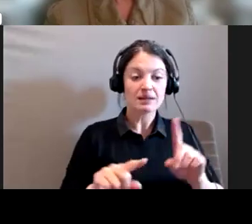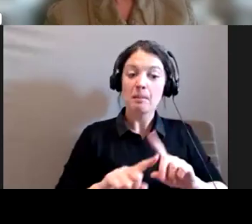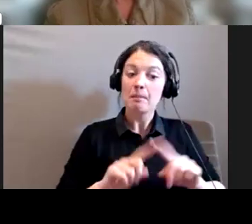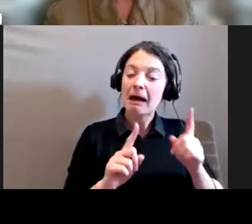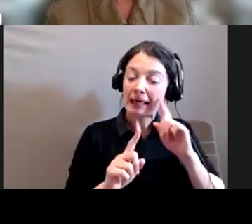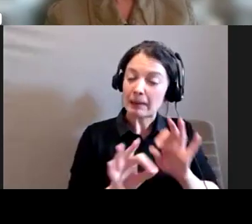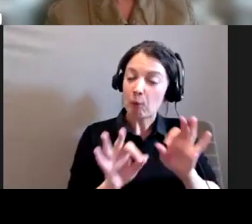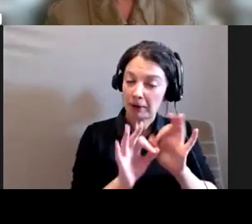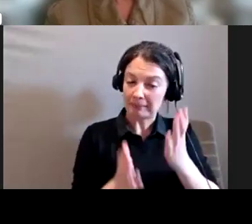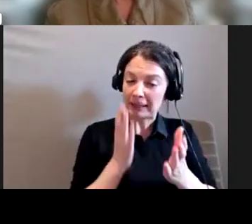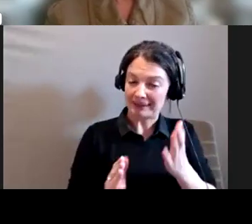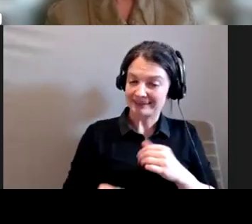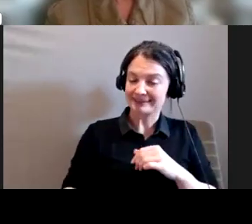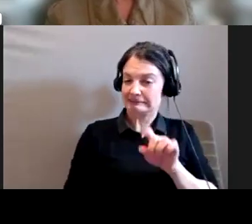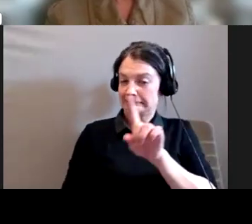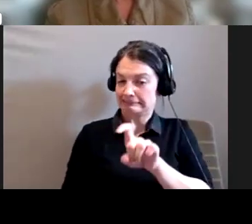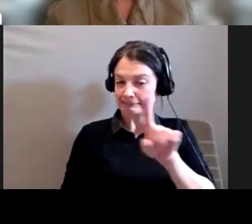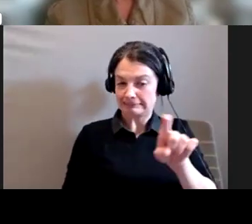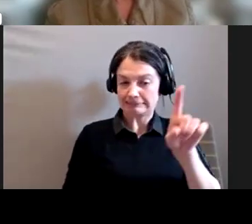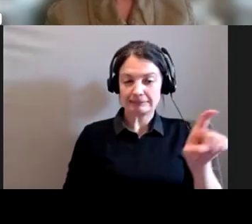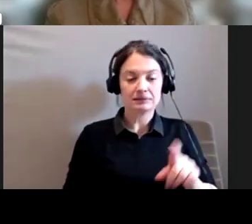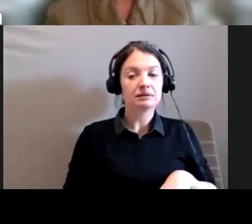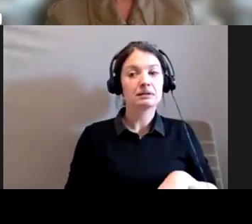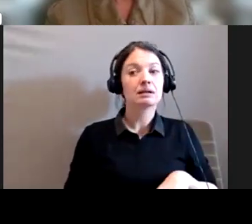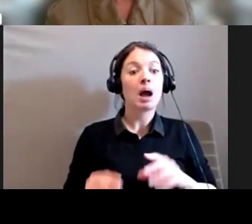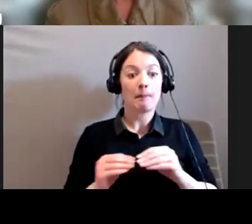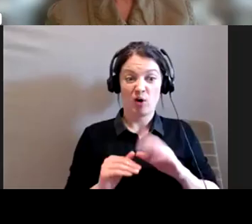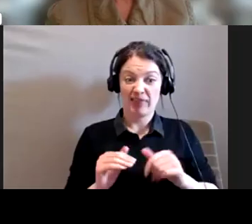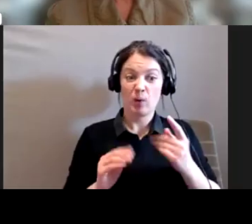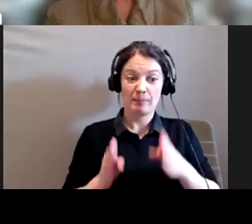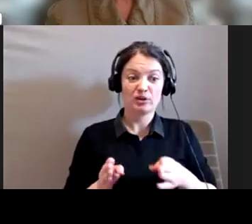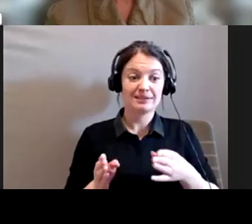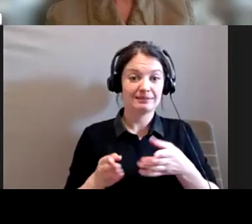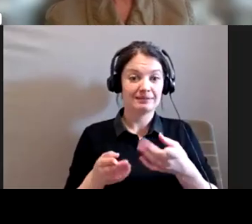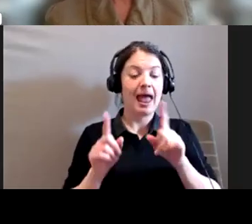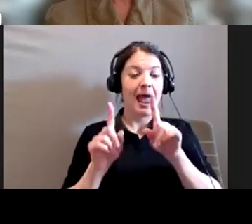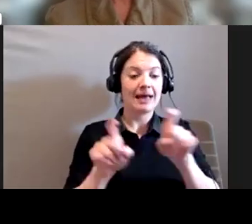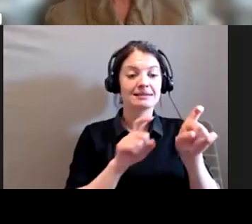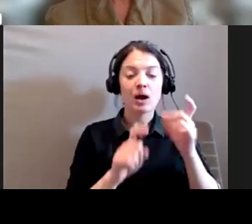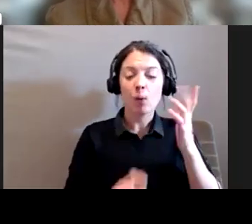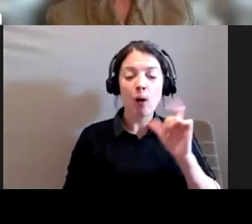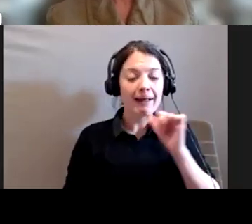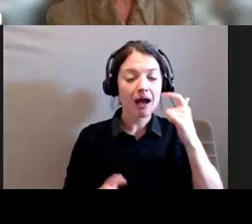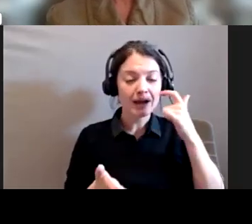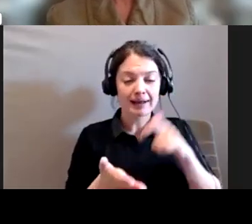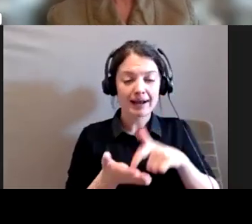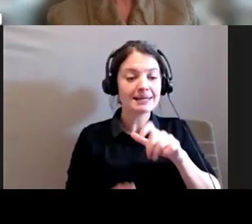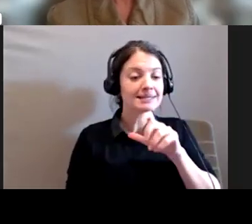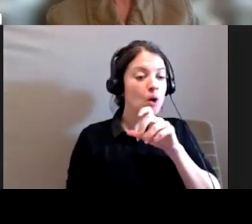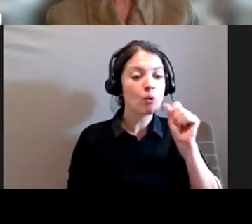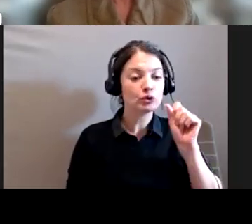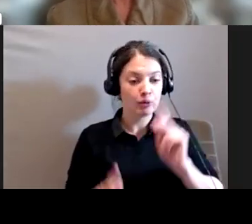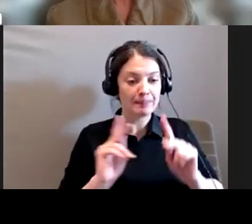it. Um, there's been several people asking, why are we not recognizing older people as a group,